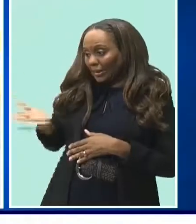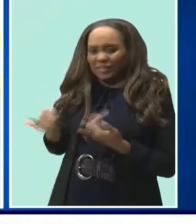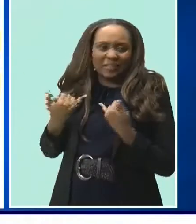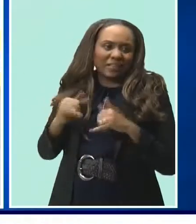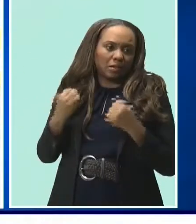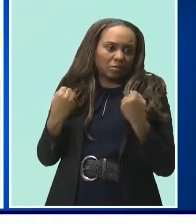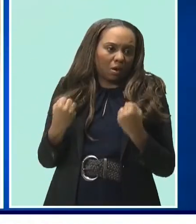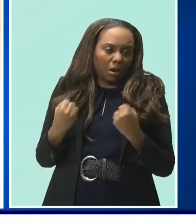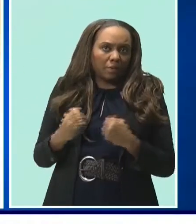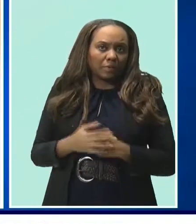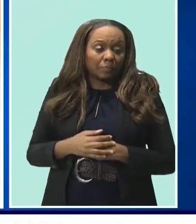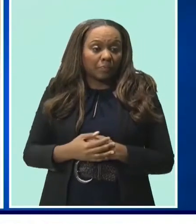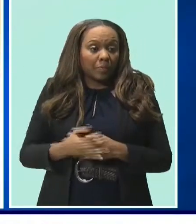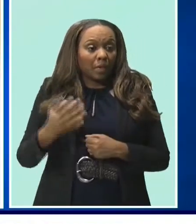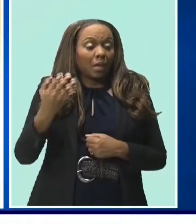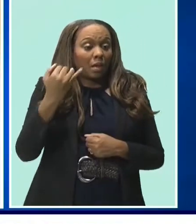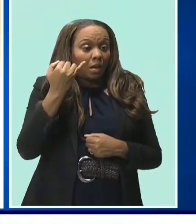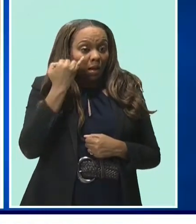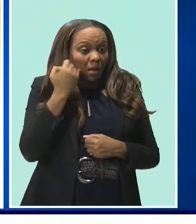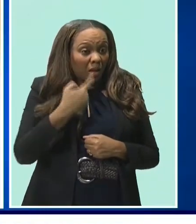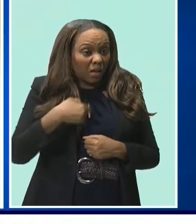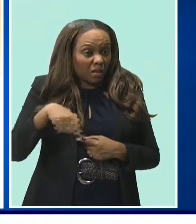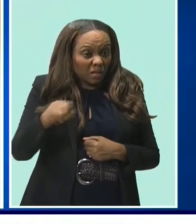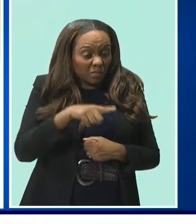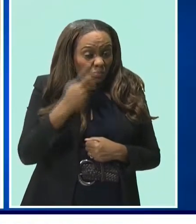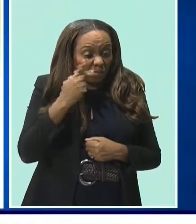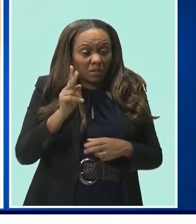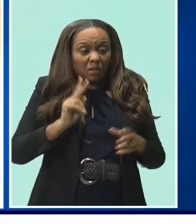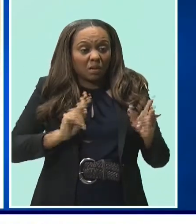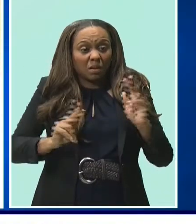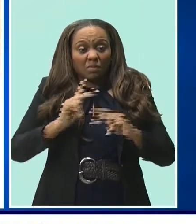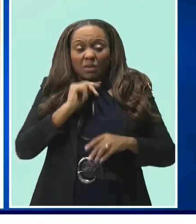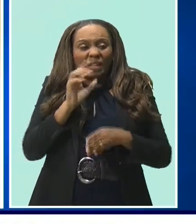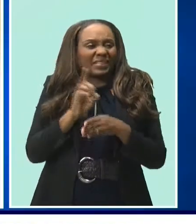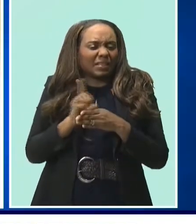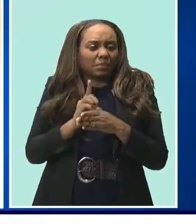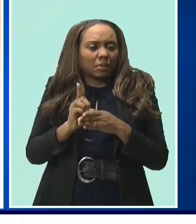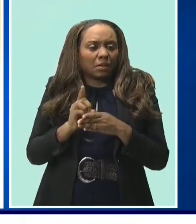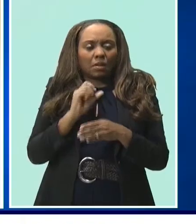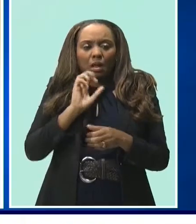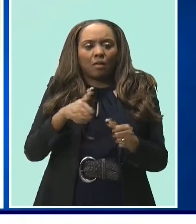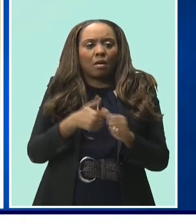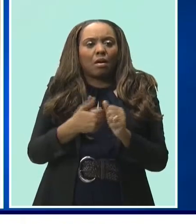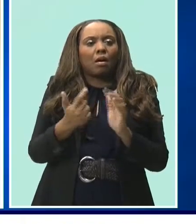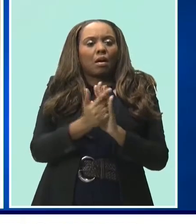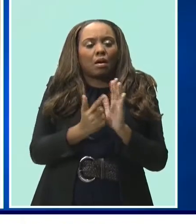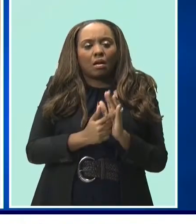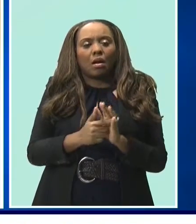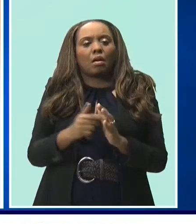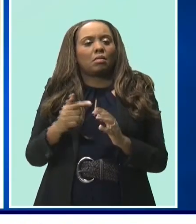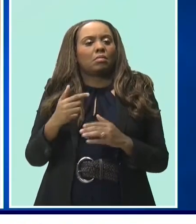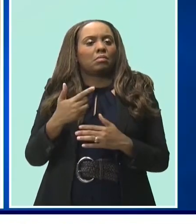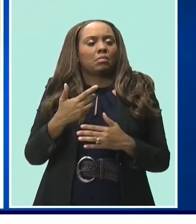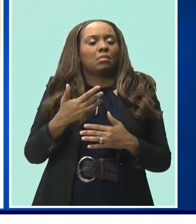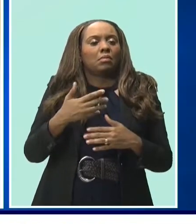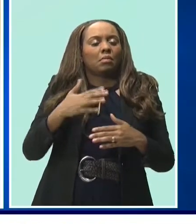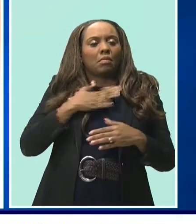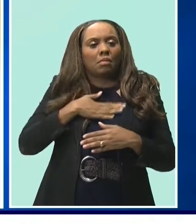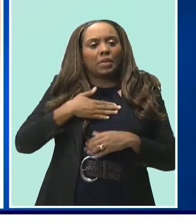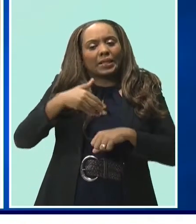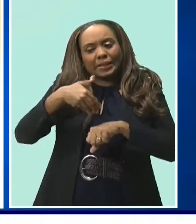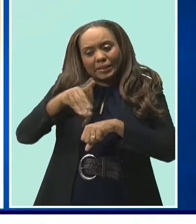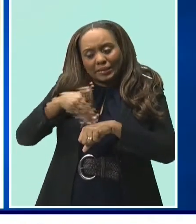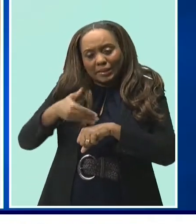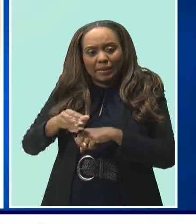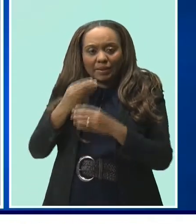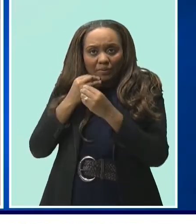reporting indiscipline via the authority's hotline number or sending messages, photos, or videos about incidents. The